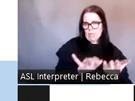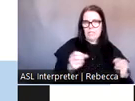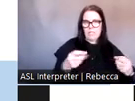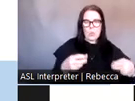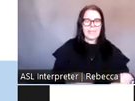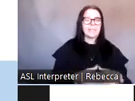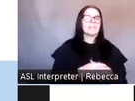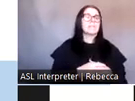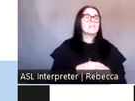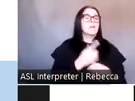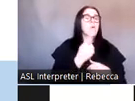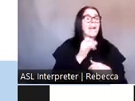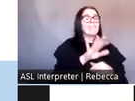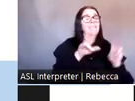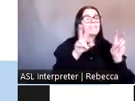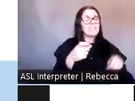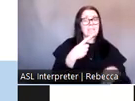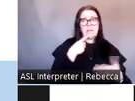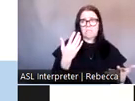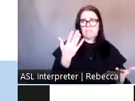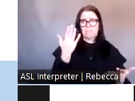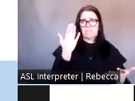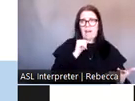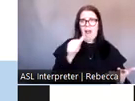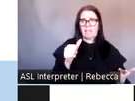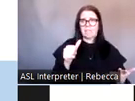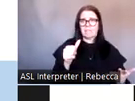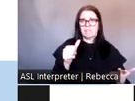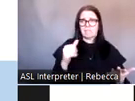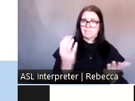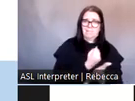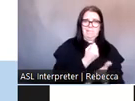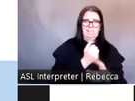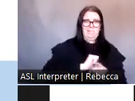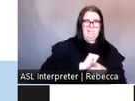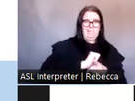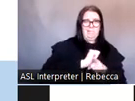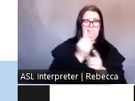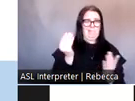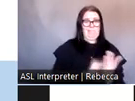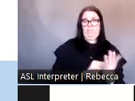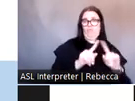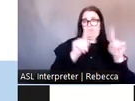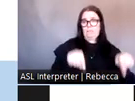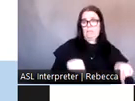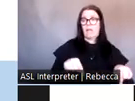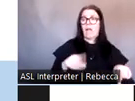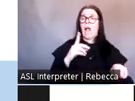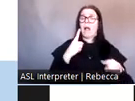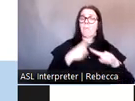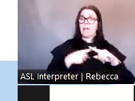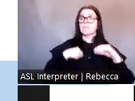this article says, "Why not do it? Put it on my resume, incorporating it into my teaching practice as best I can.